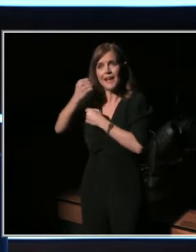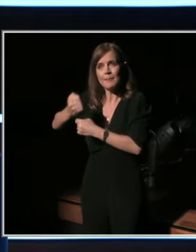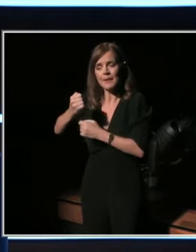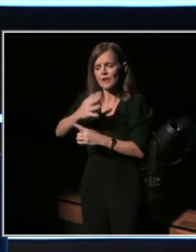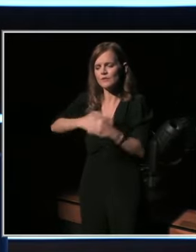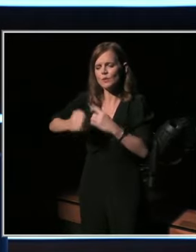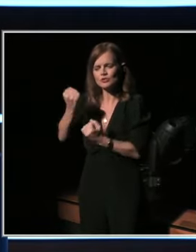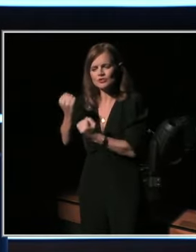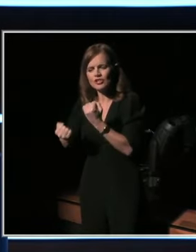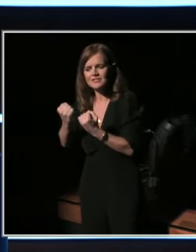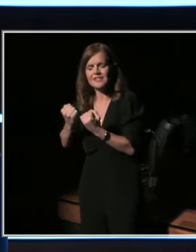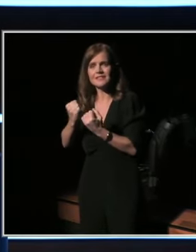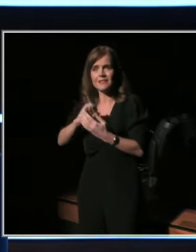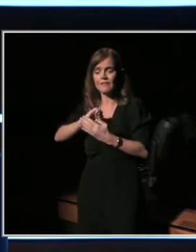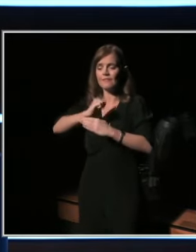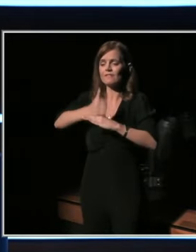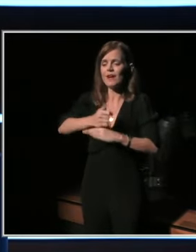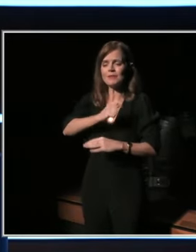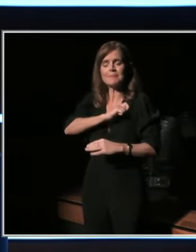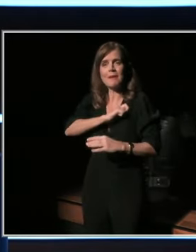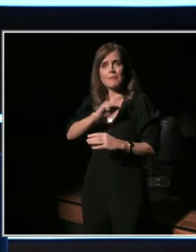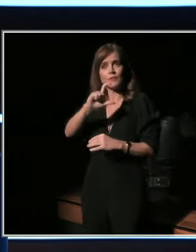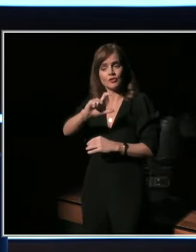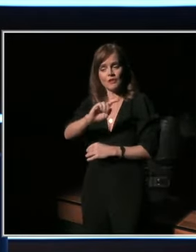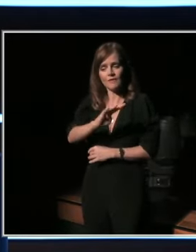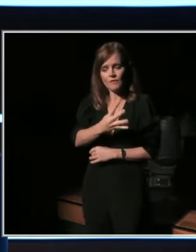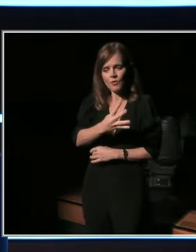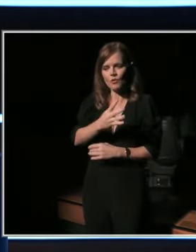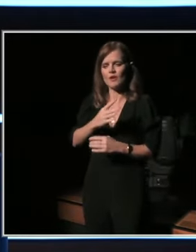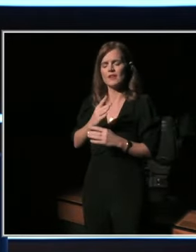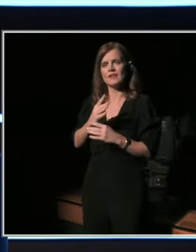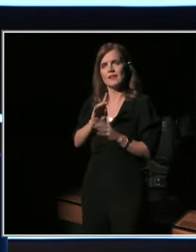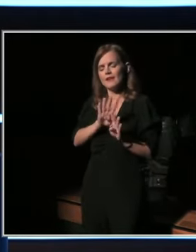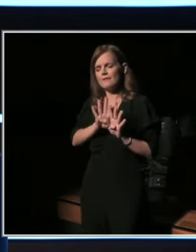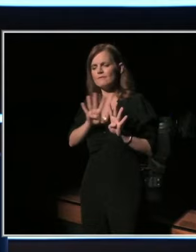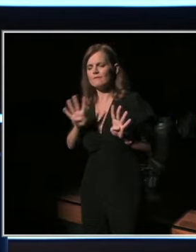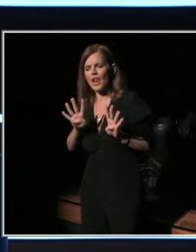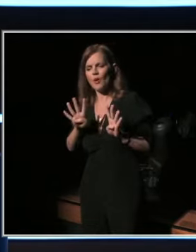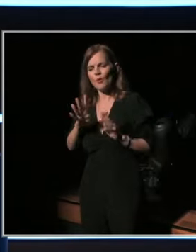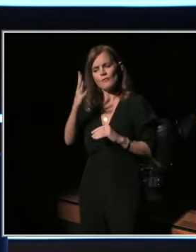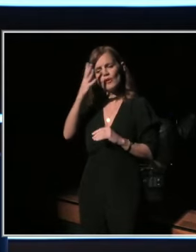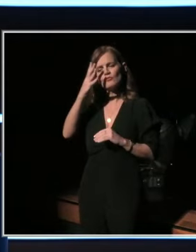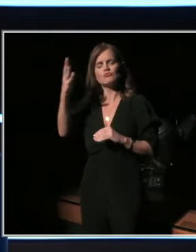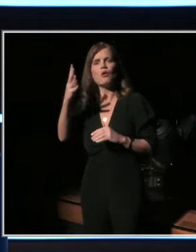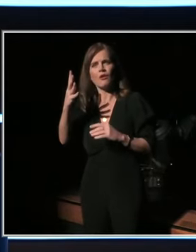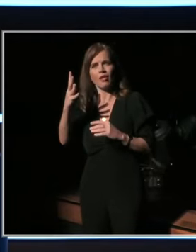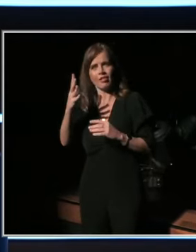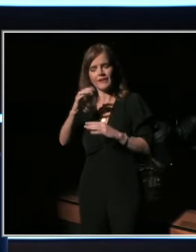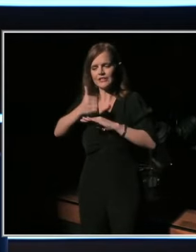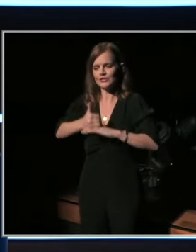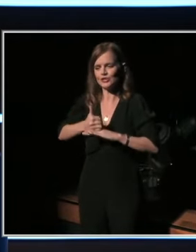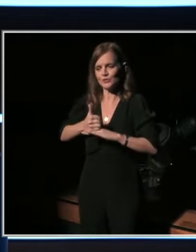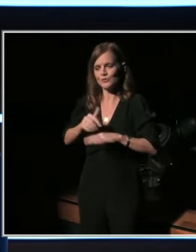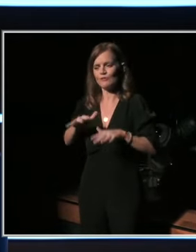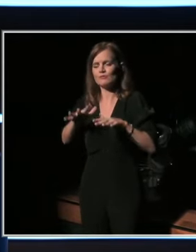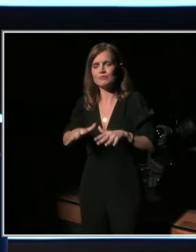4, fellow of the Royal Institute of British Architects, redesigner of a London bus map,